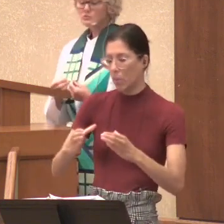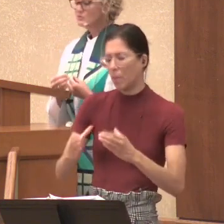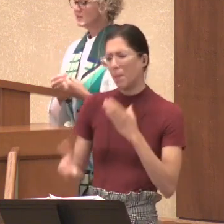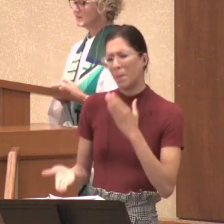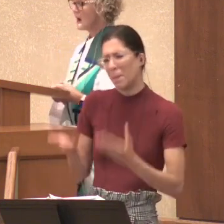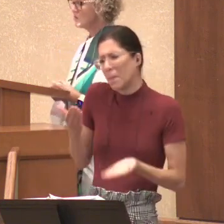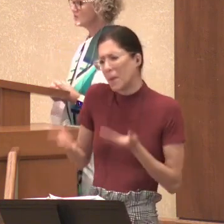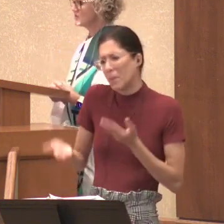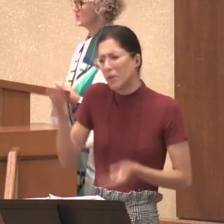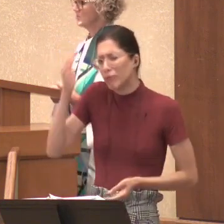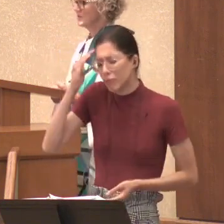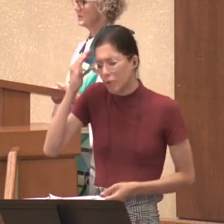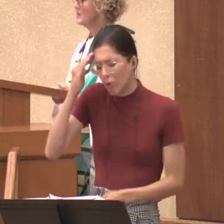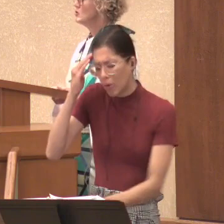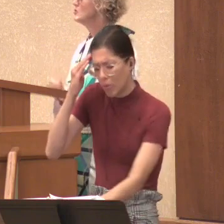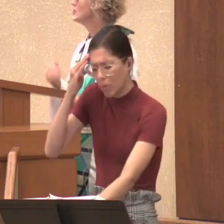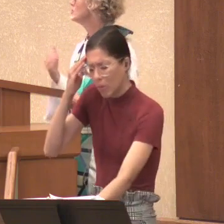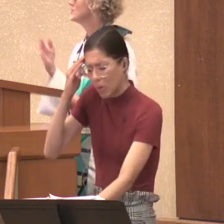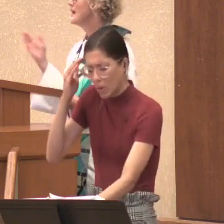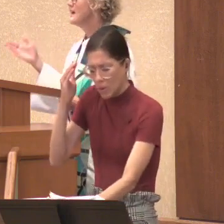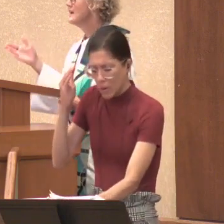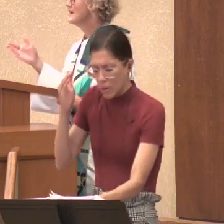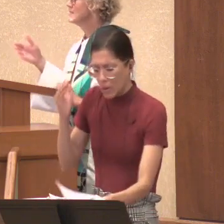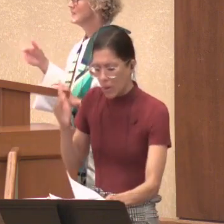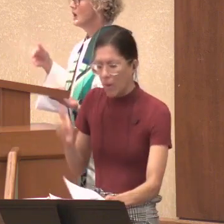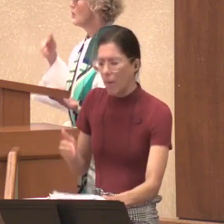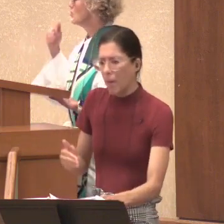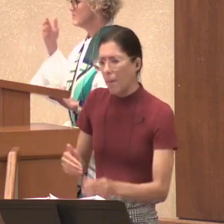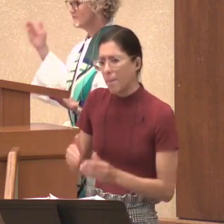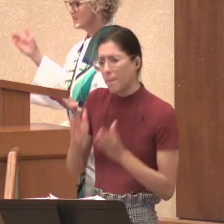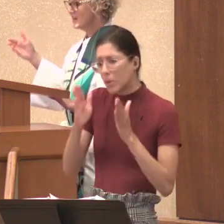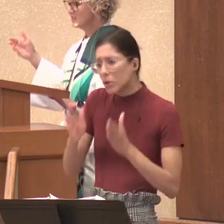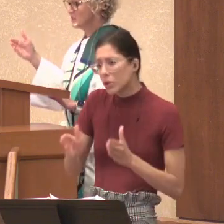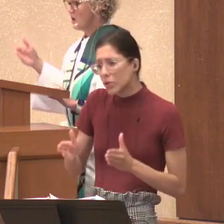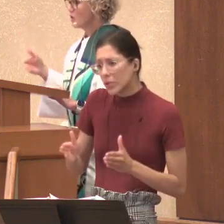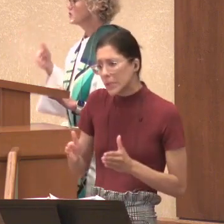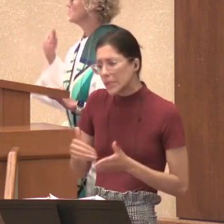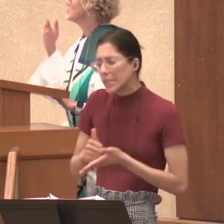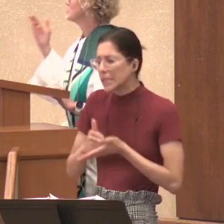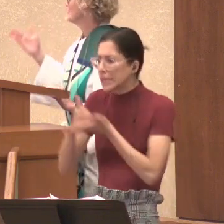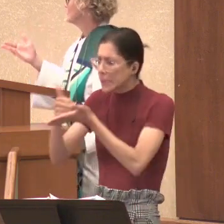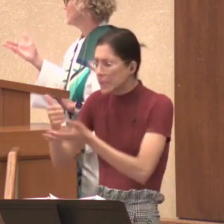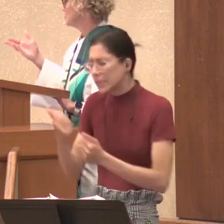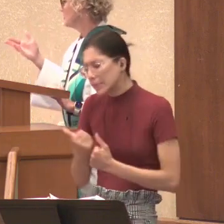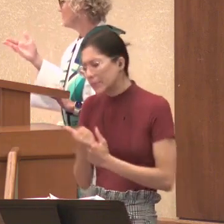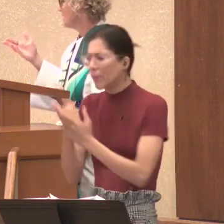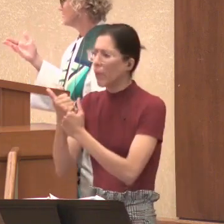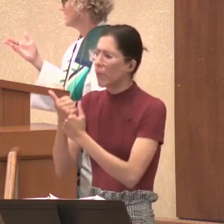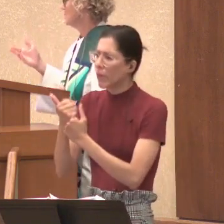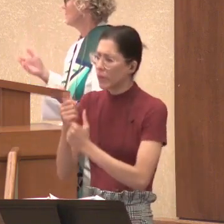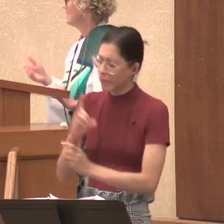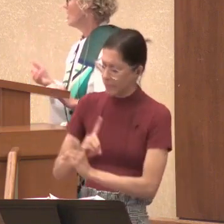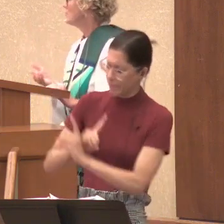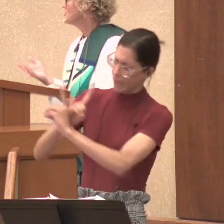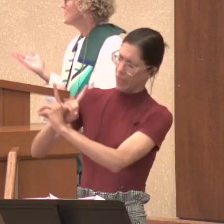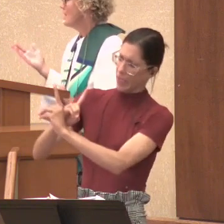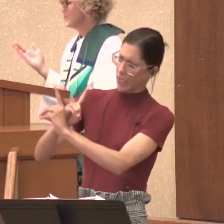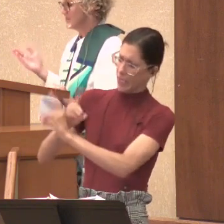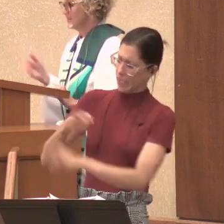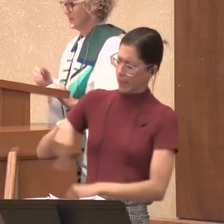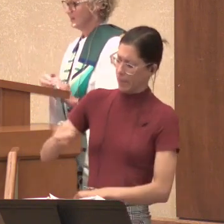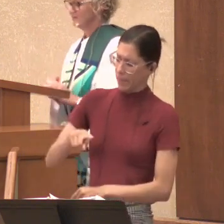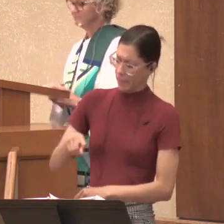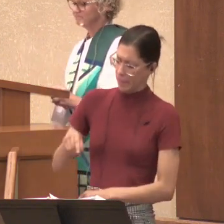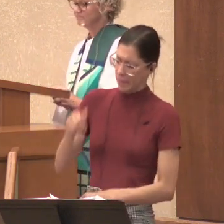do encounter someone who could use a hand or a friend or someone to defend them almost